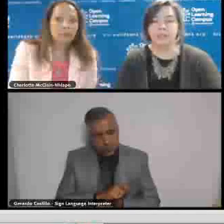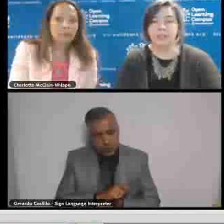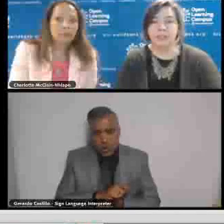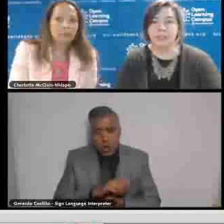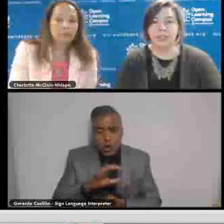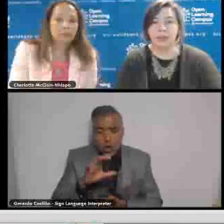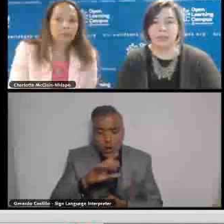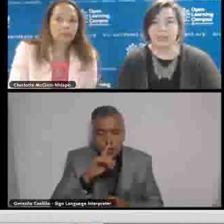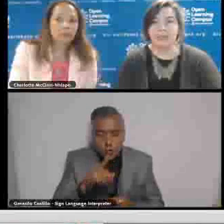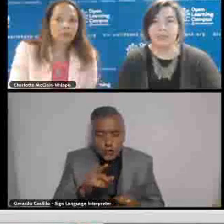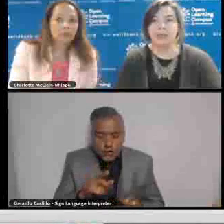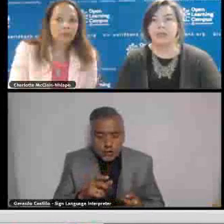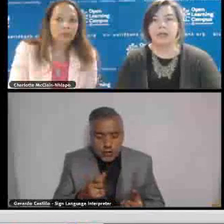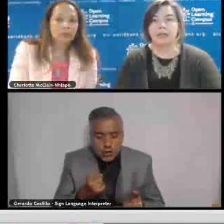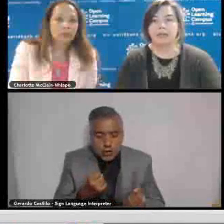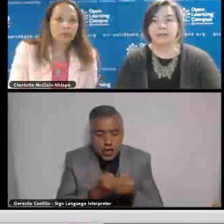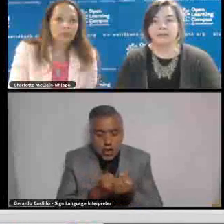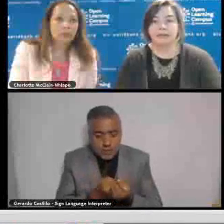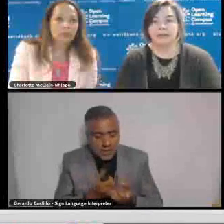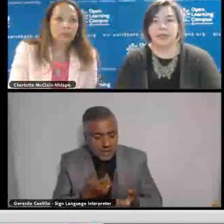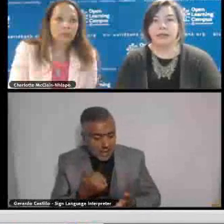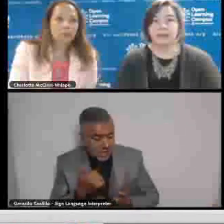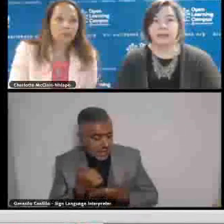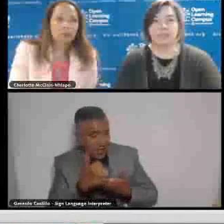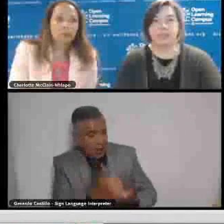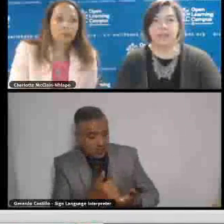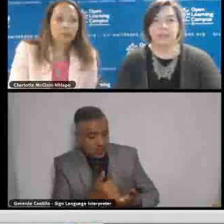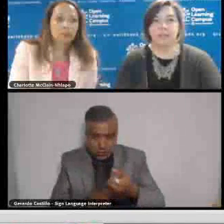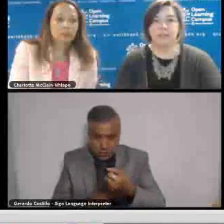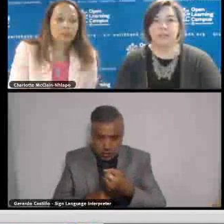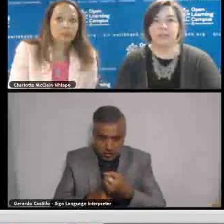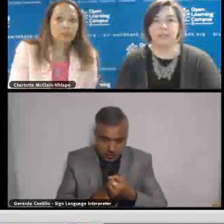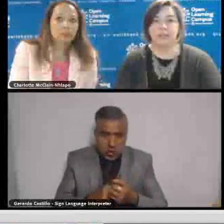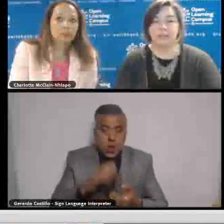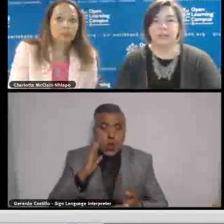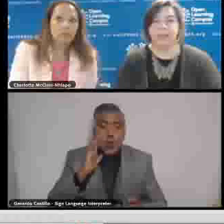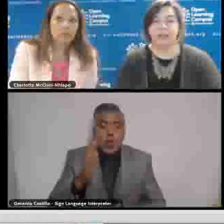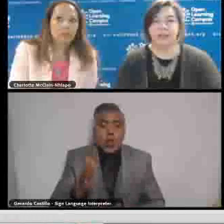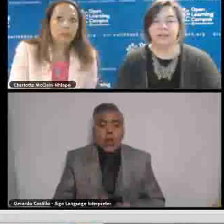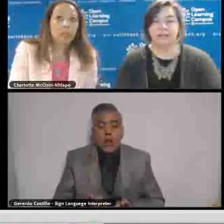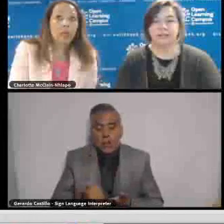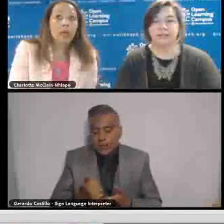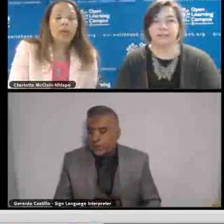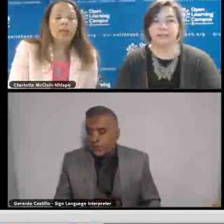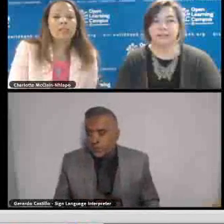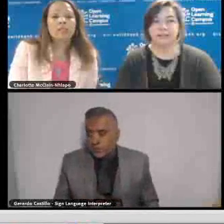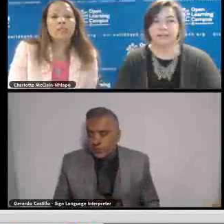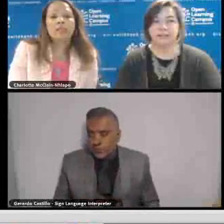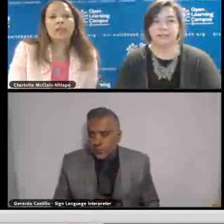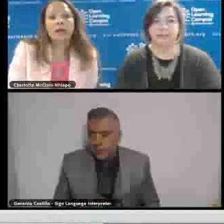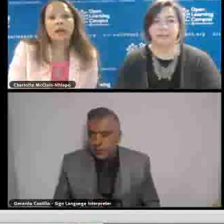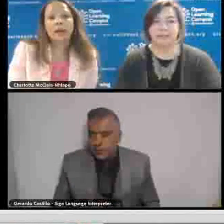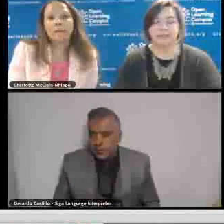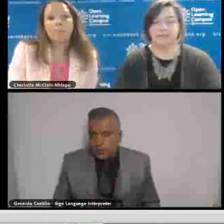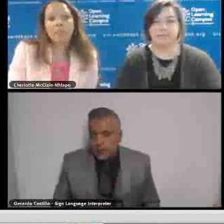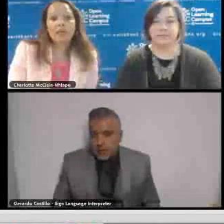these champions can help quite a bit, I think. And I do think